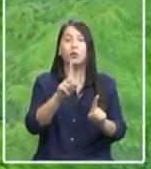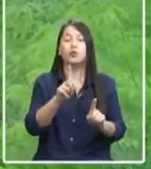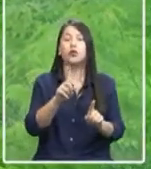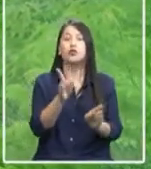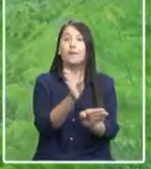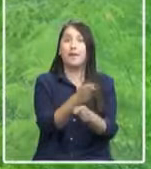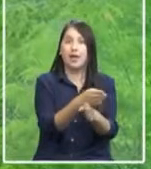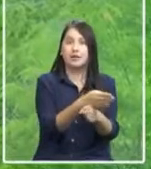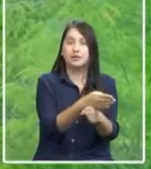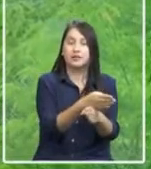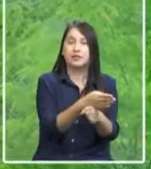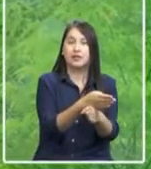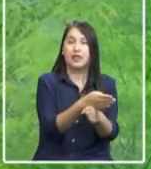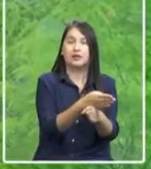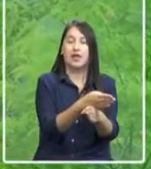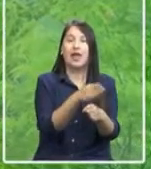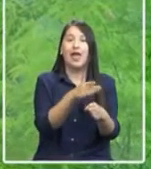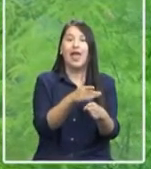warm water.